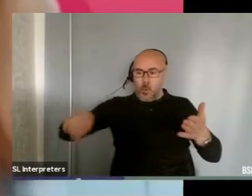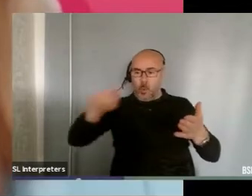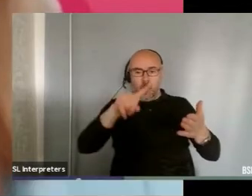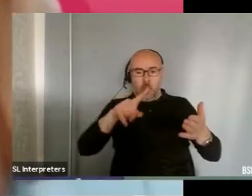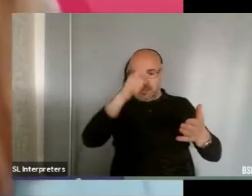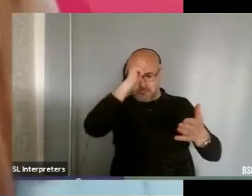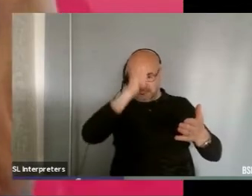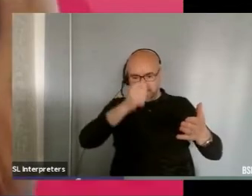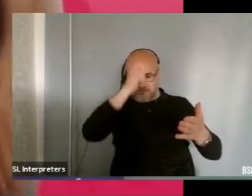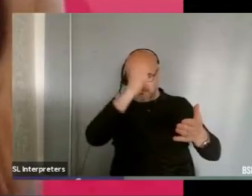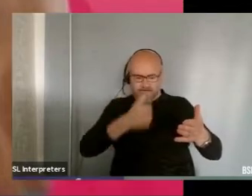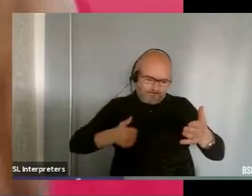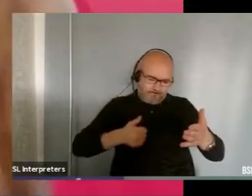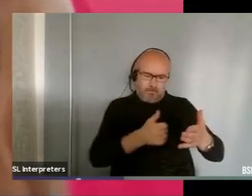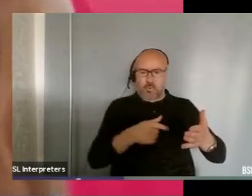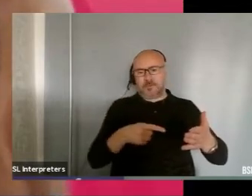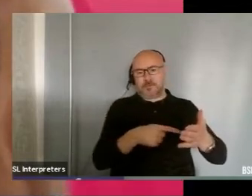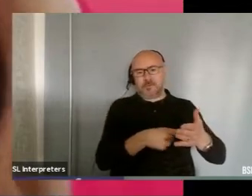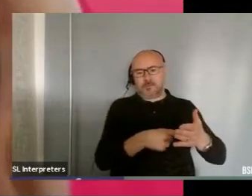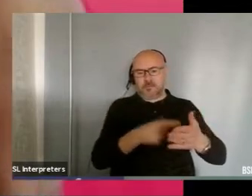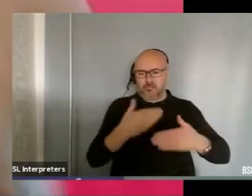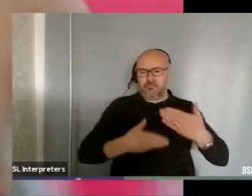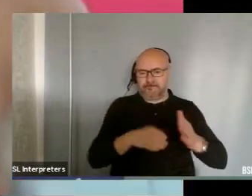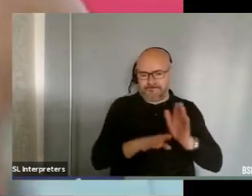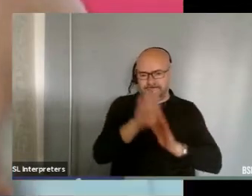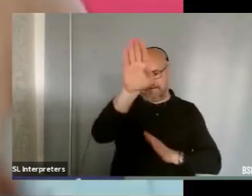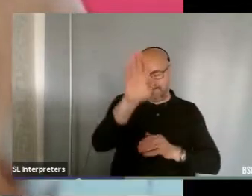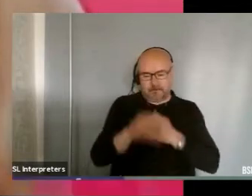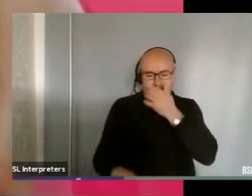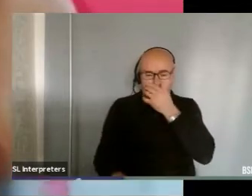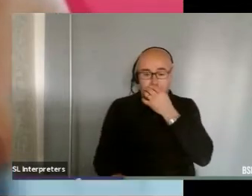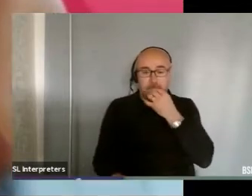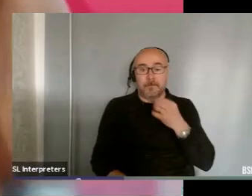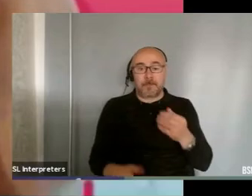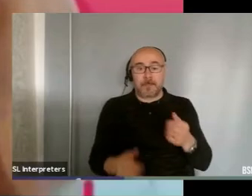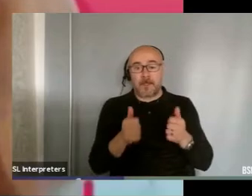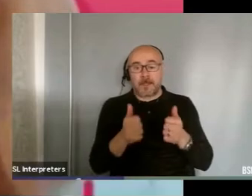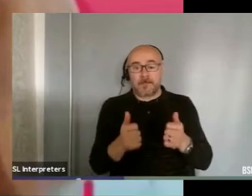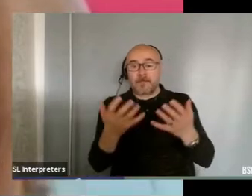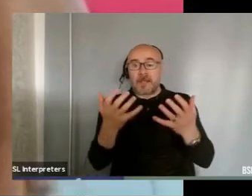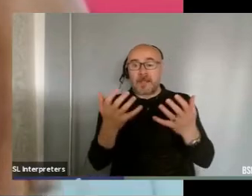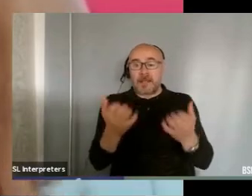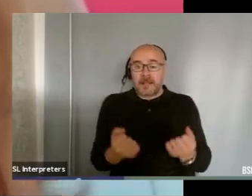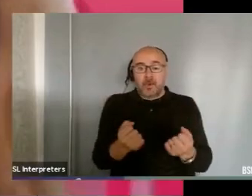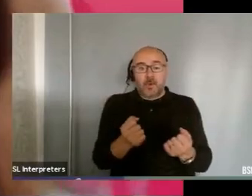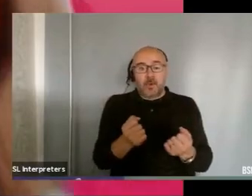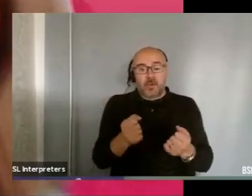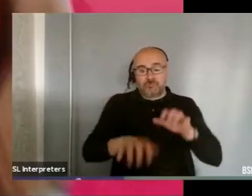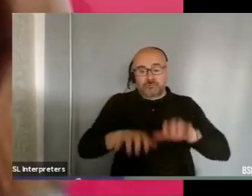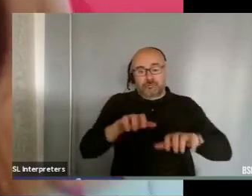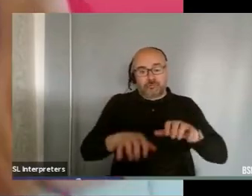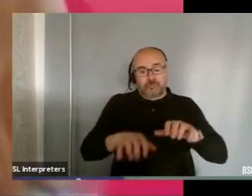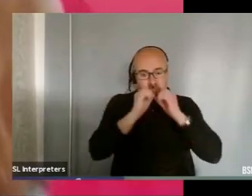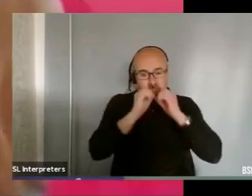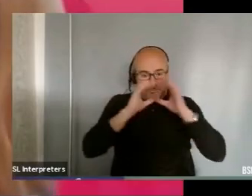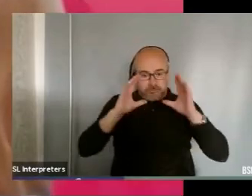to people. Now, we do have some questions in the chat line, and I'm